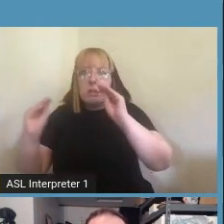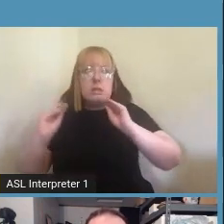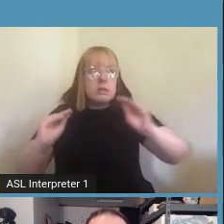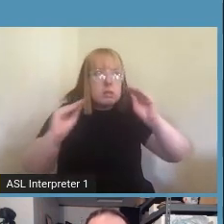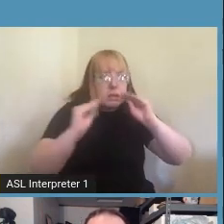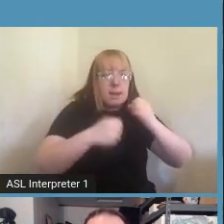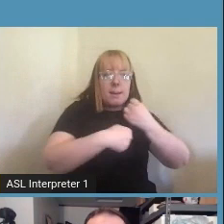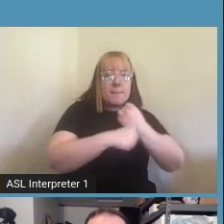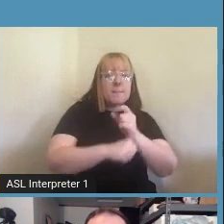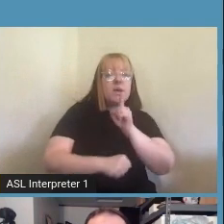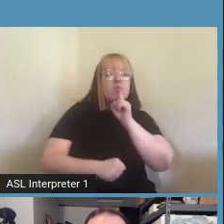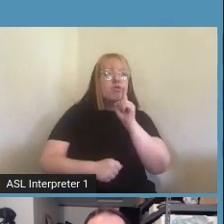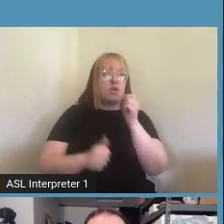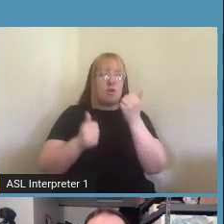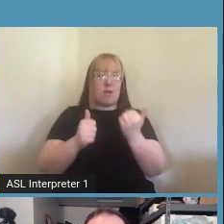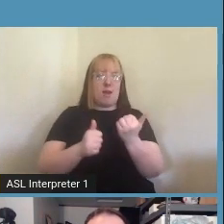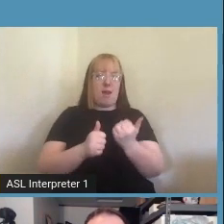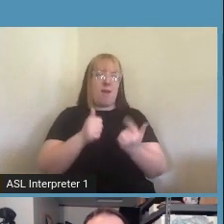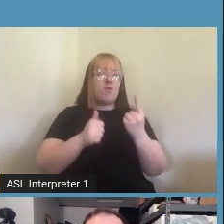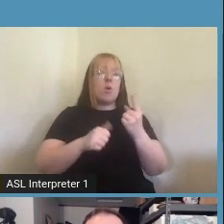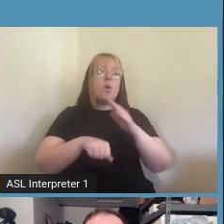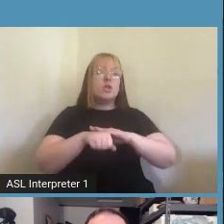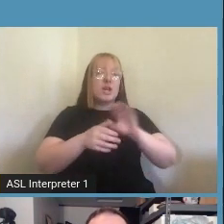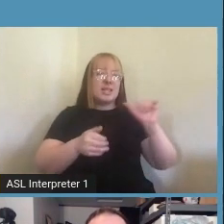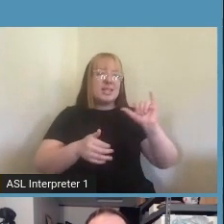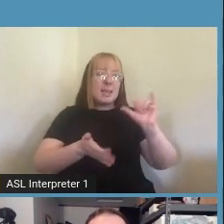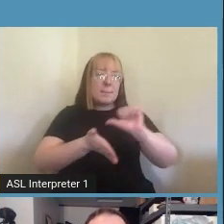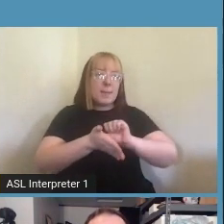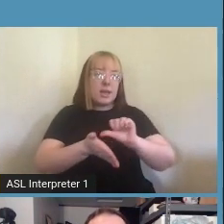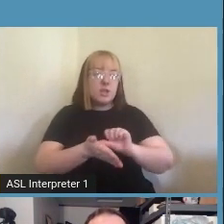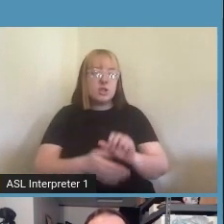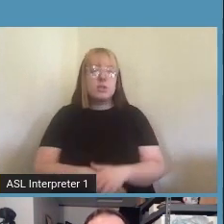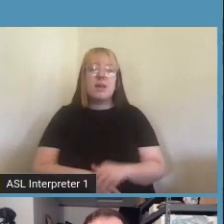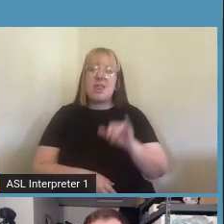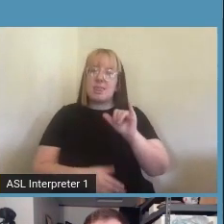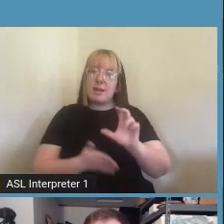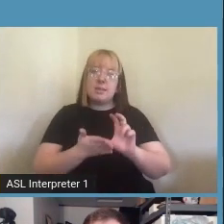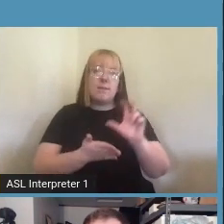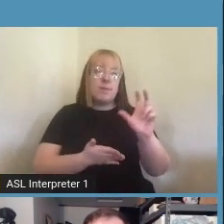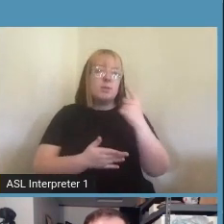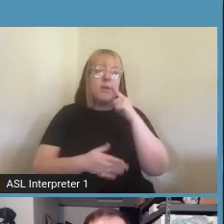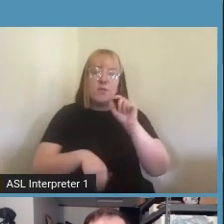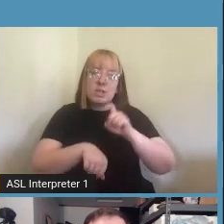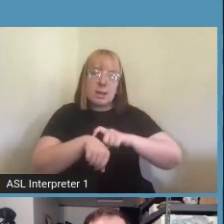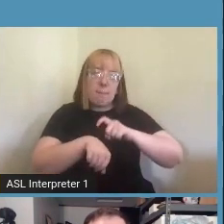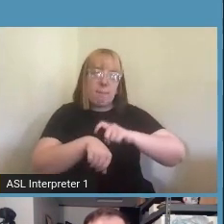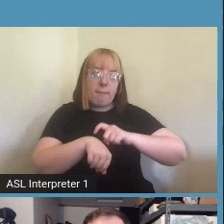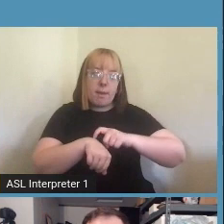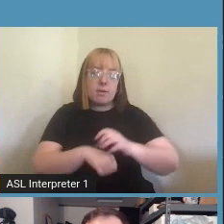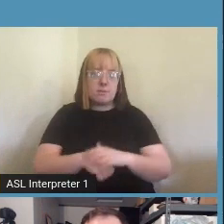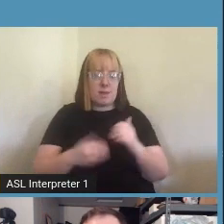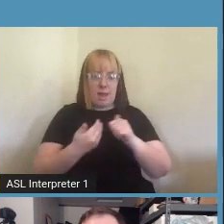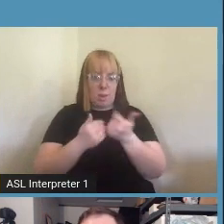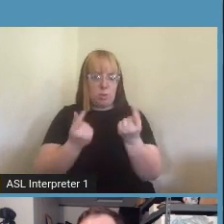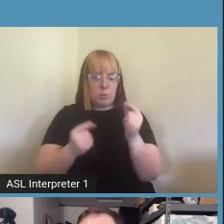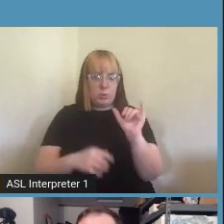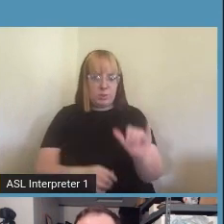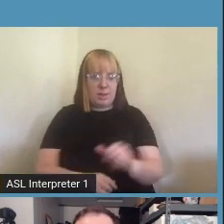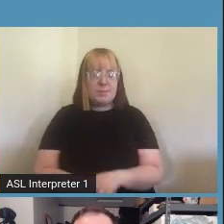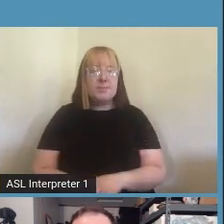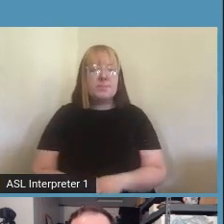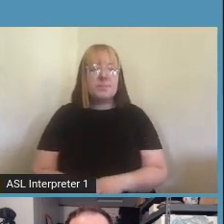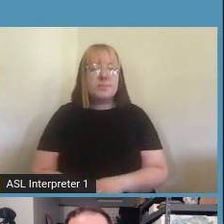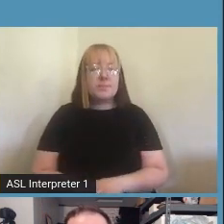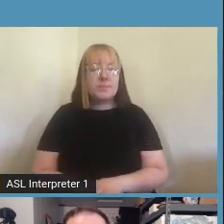need to make sure they know what they're doing. So that's an investment as well. And how are you gonna do that? So you